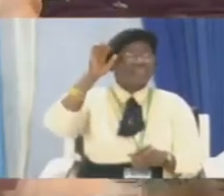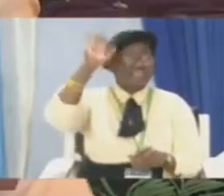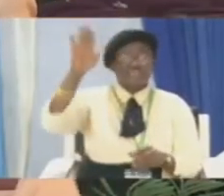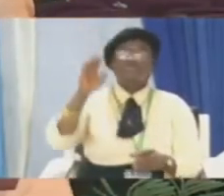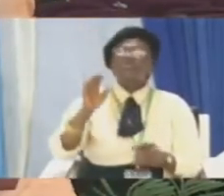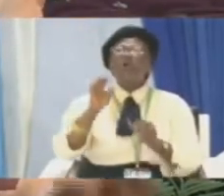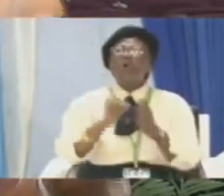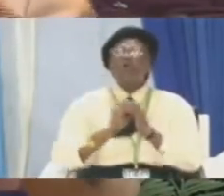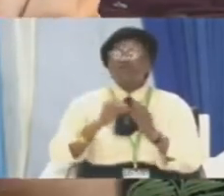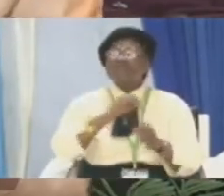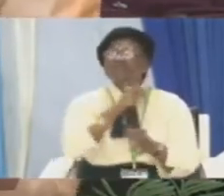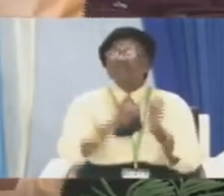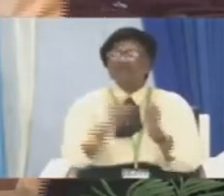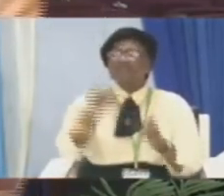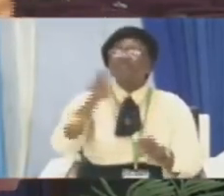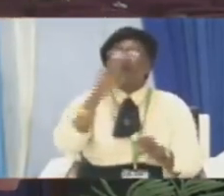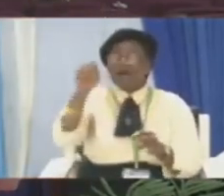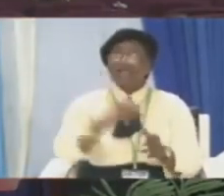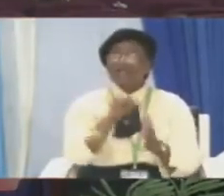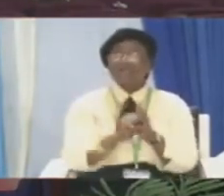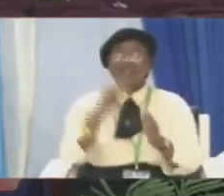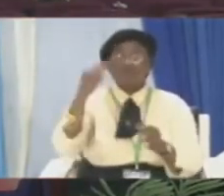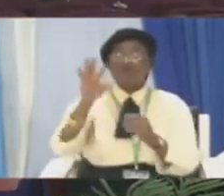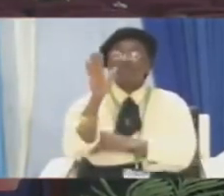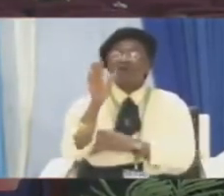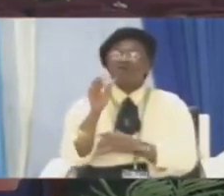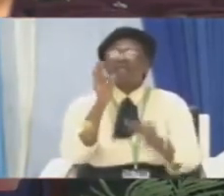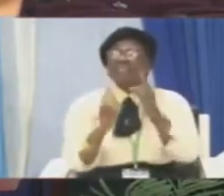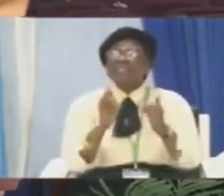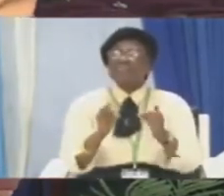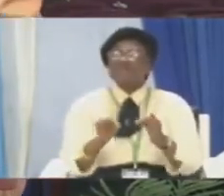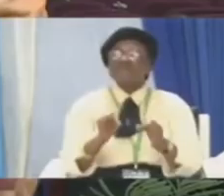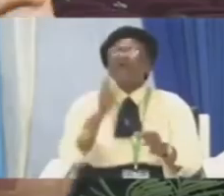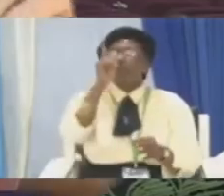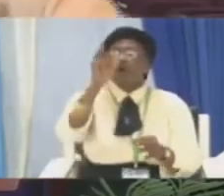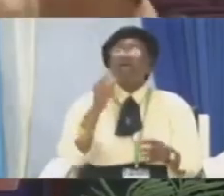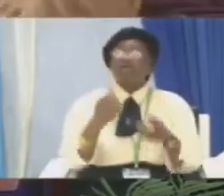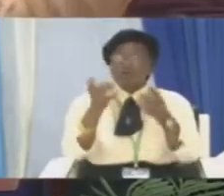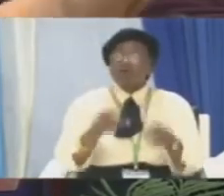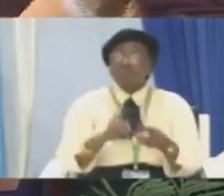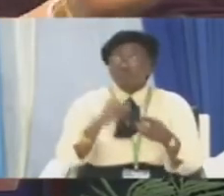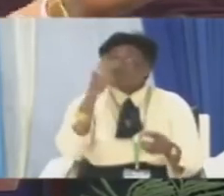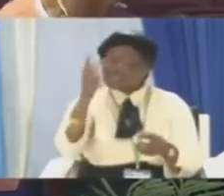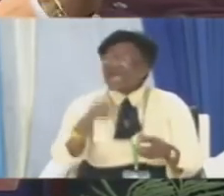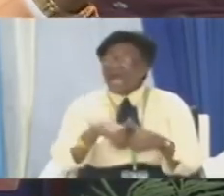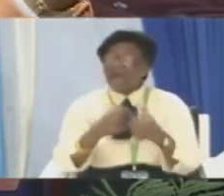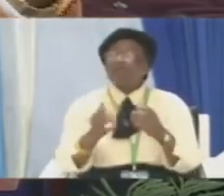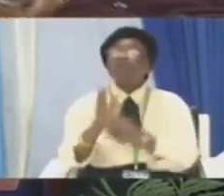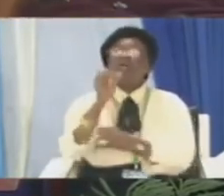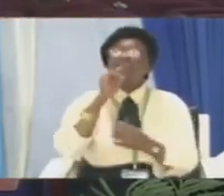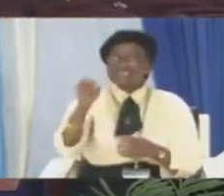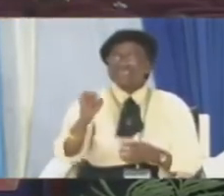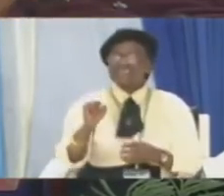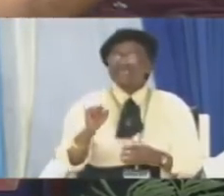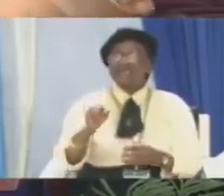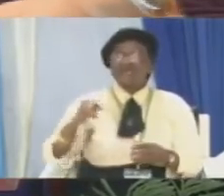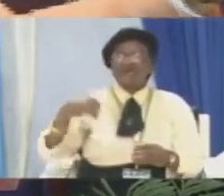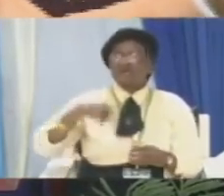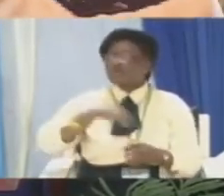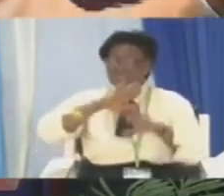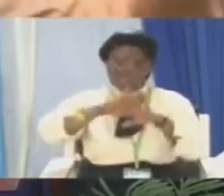image of God. If anyone want to see how God is, you see, we have not seen how God is. We don't